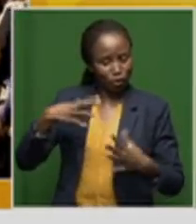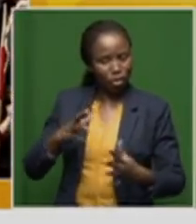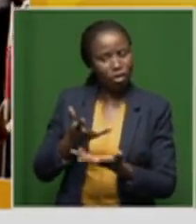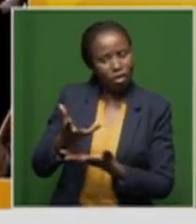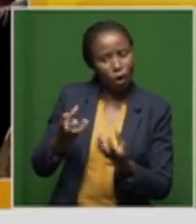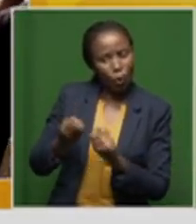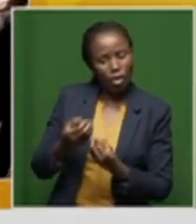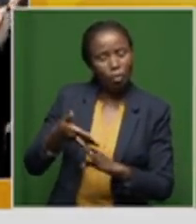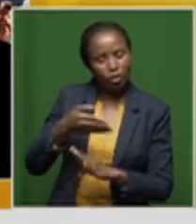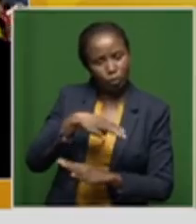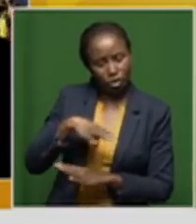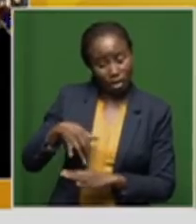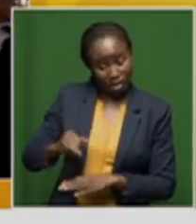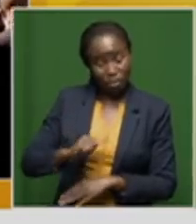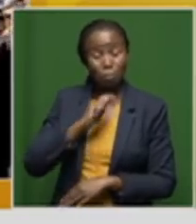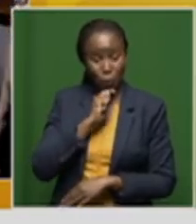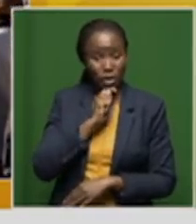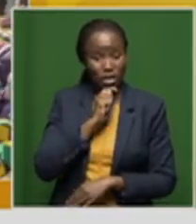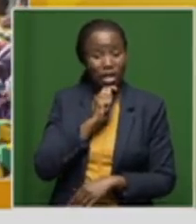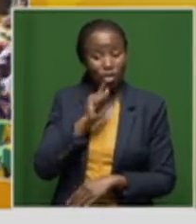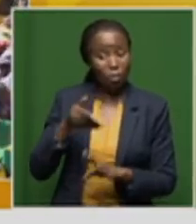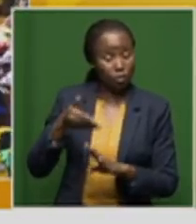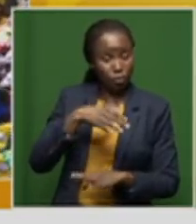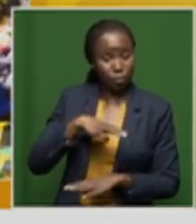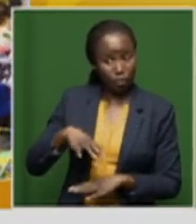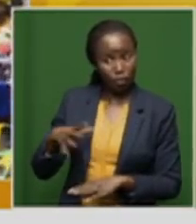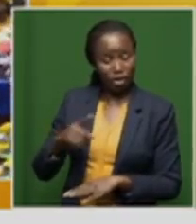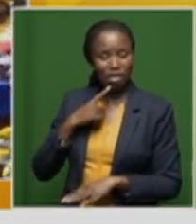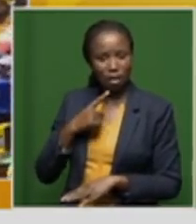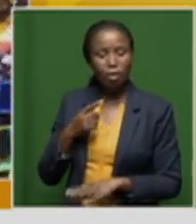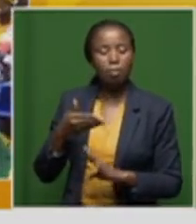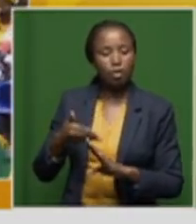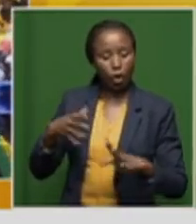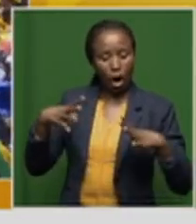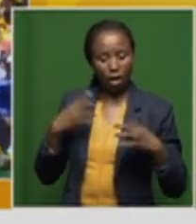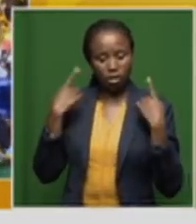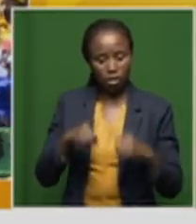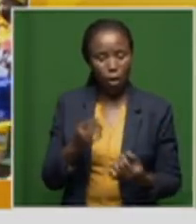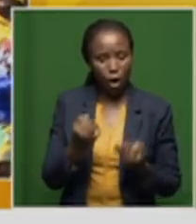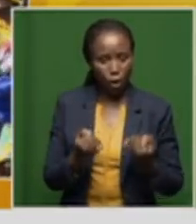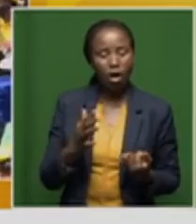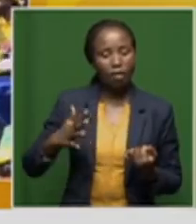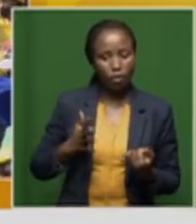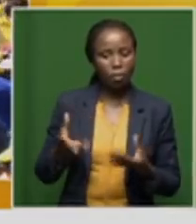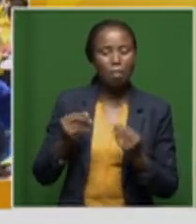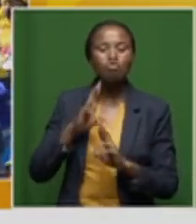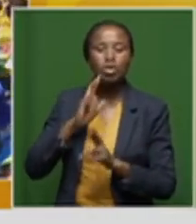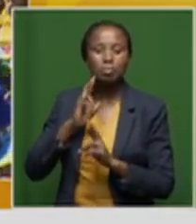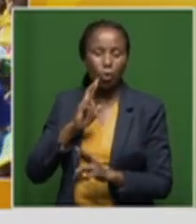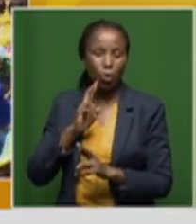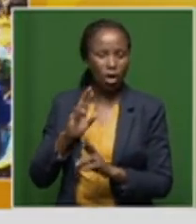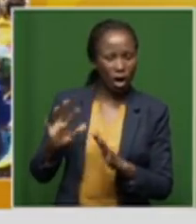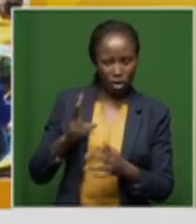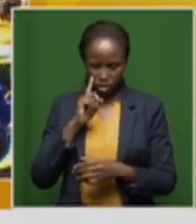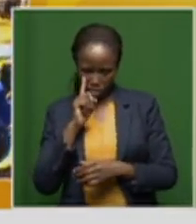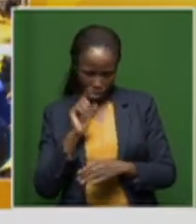to the former president this morning, and the former president said even before he comes out of court, he is going to get a report in terms of the mood and what is